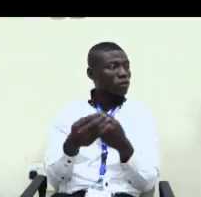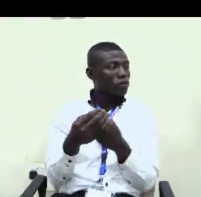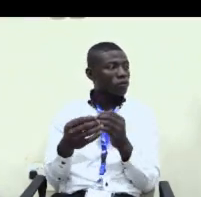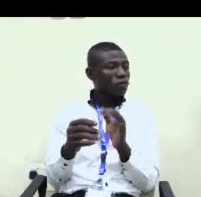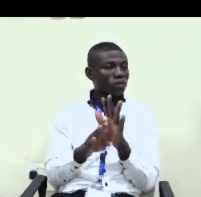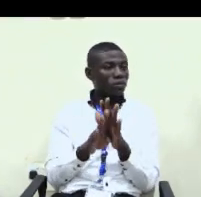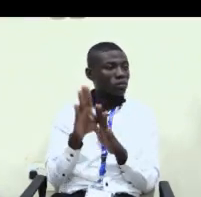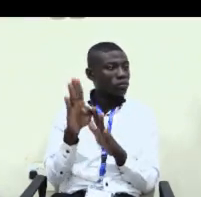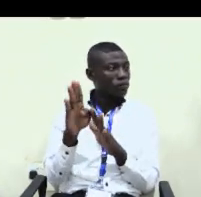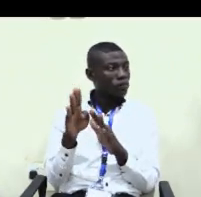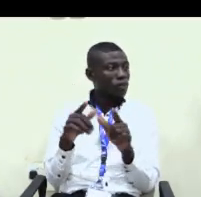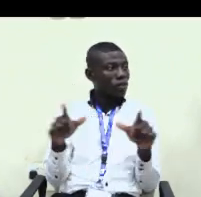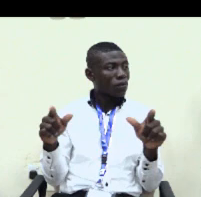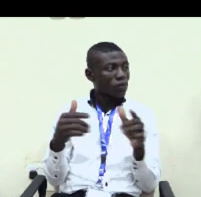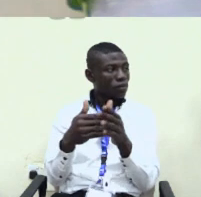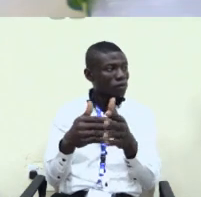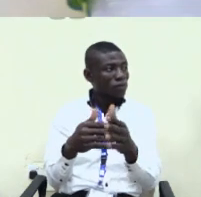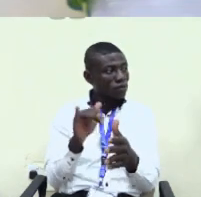yes.